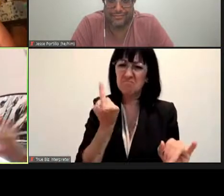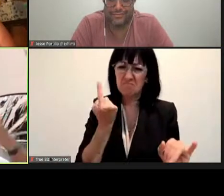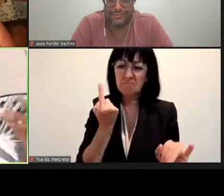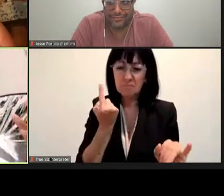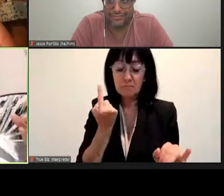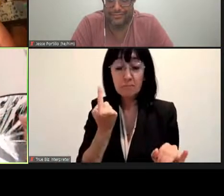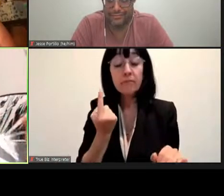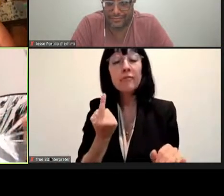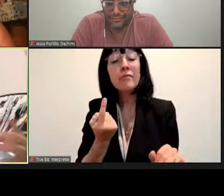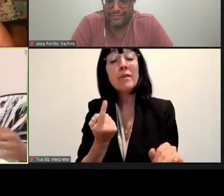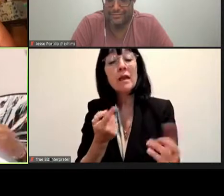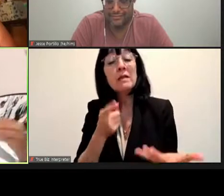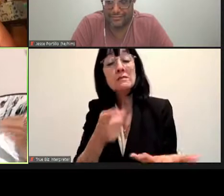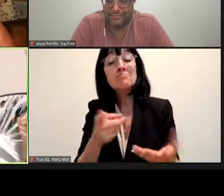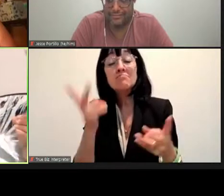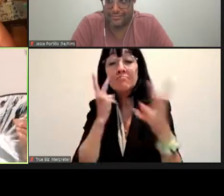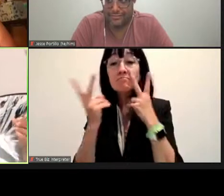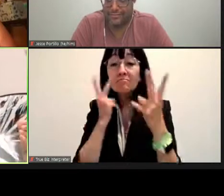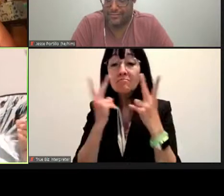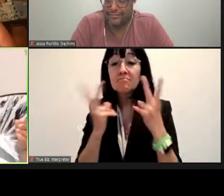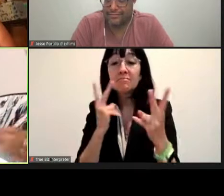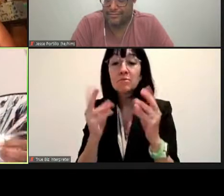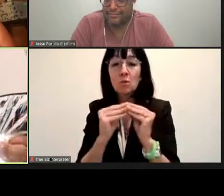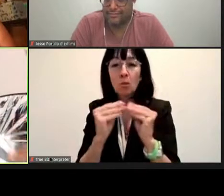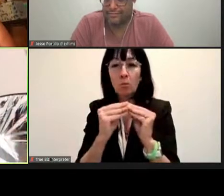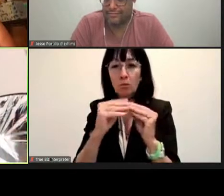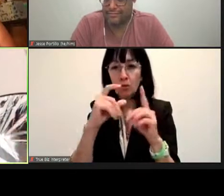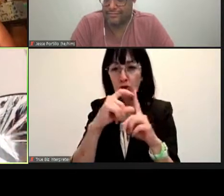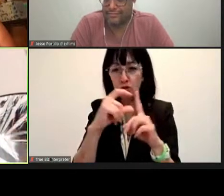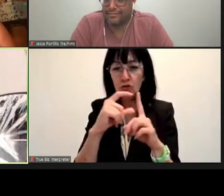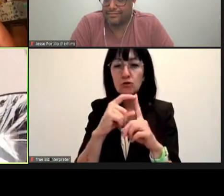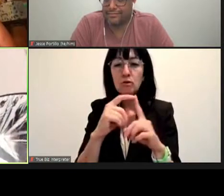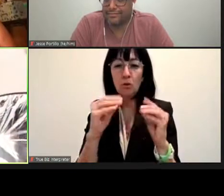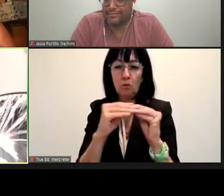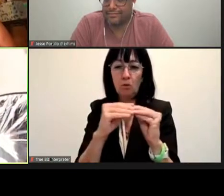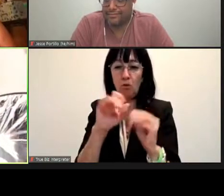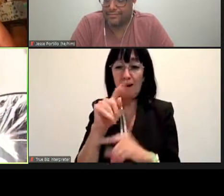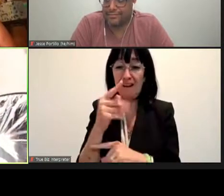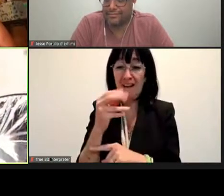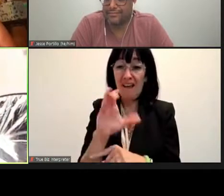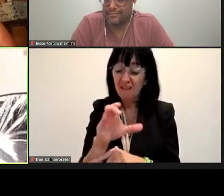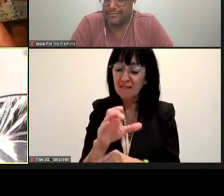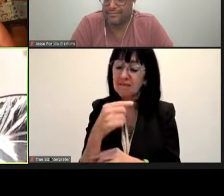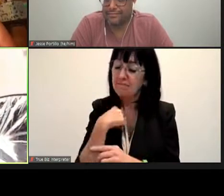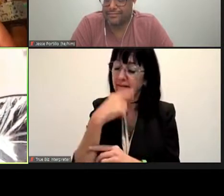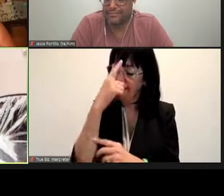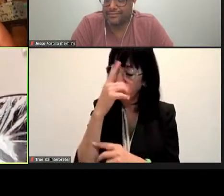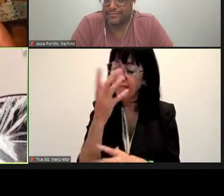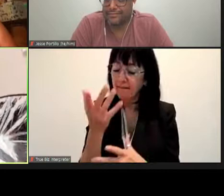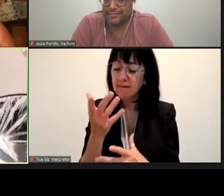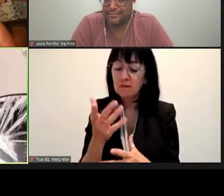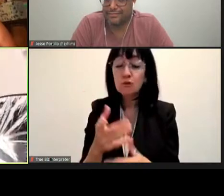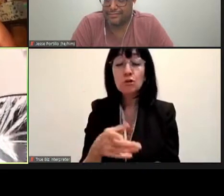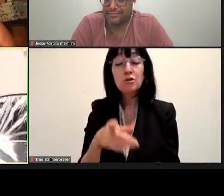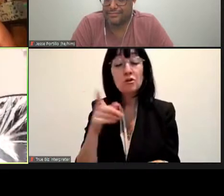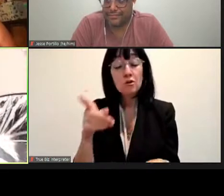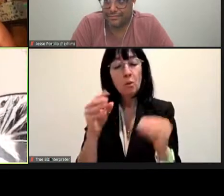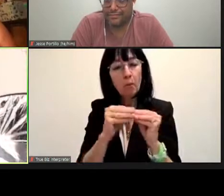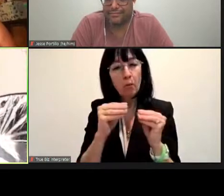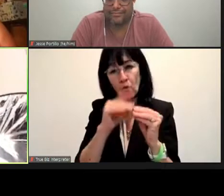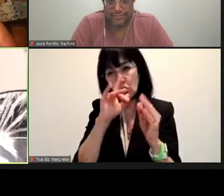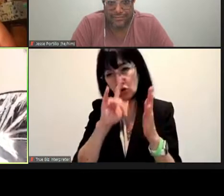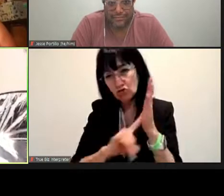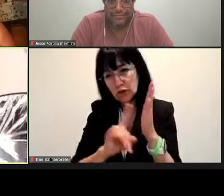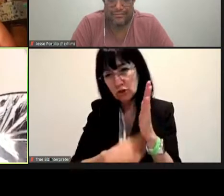when you hear terms like that, or if you see things labeled like that, taking the time to do your research to figure out, what do I mean?